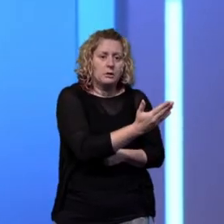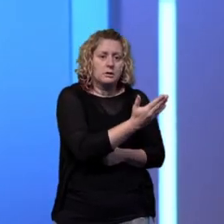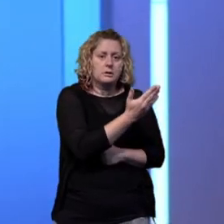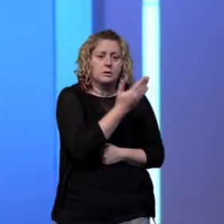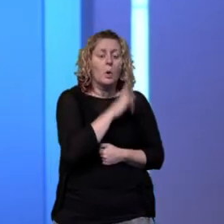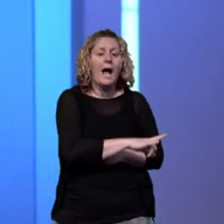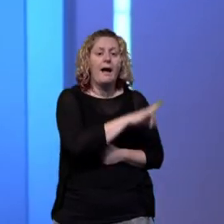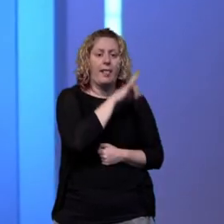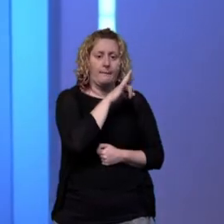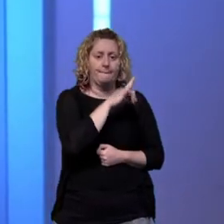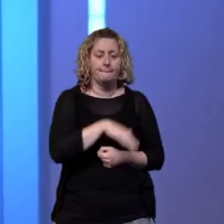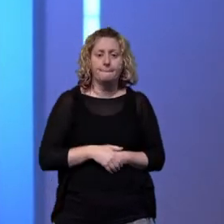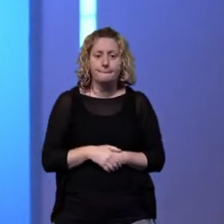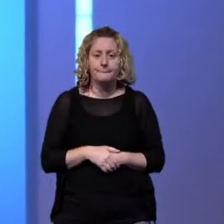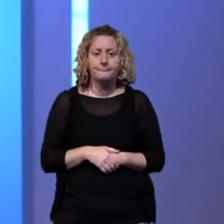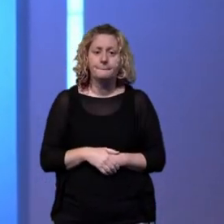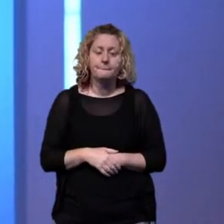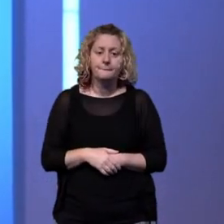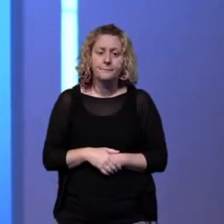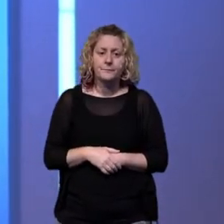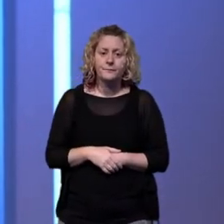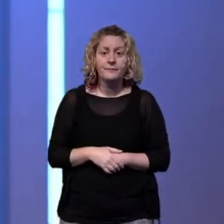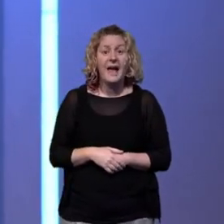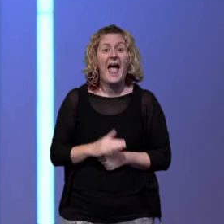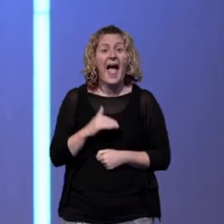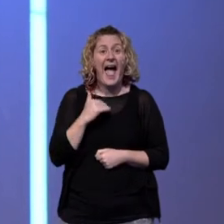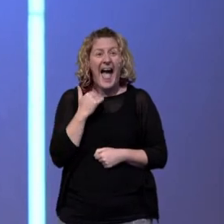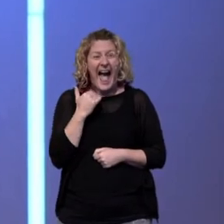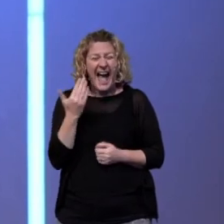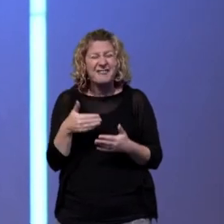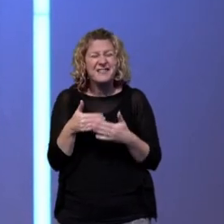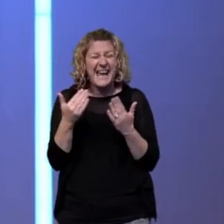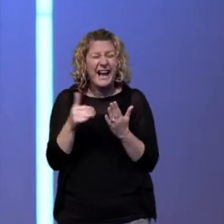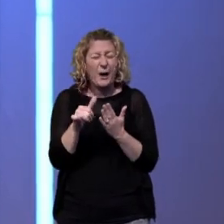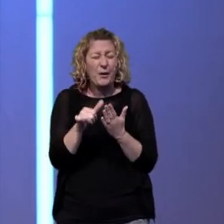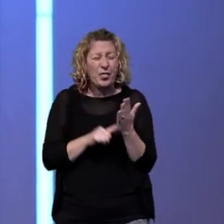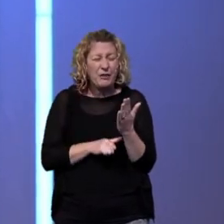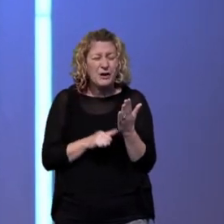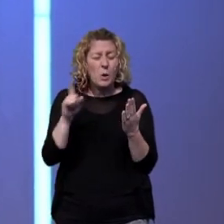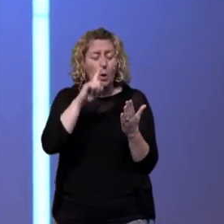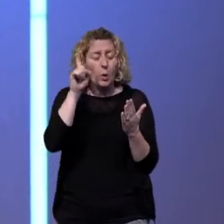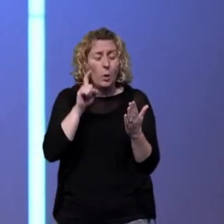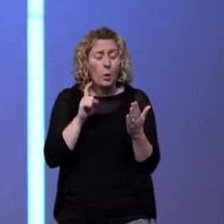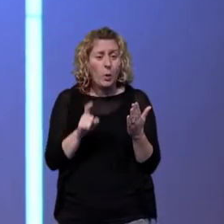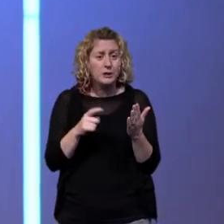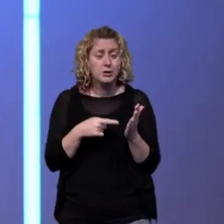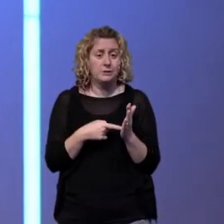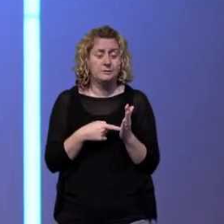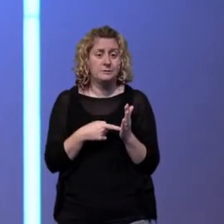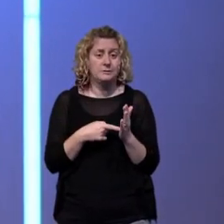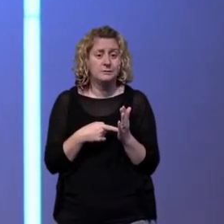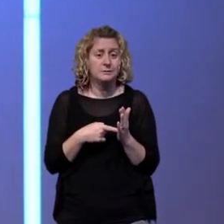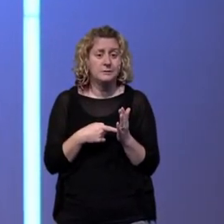stuff and I find, you know, I go through these questions, this little sort of, you know, catechesis, and then